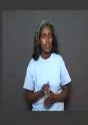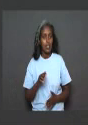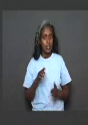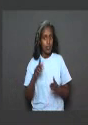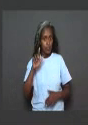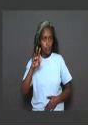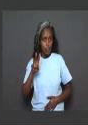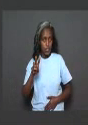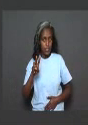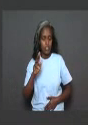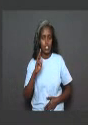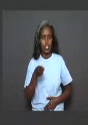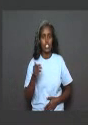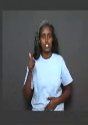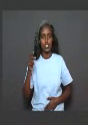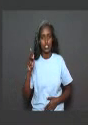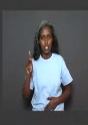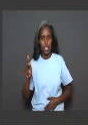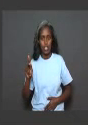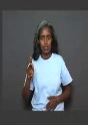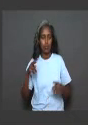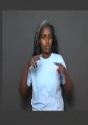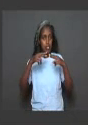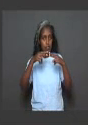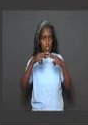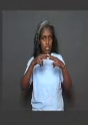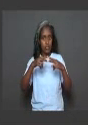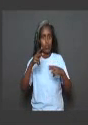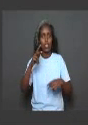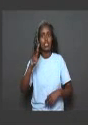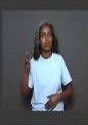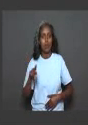at HK be the vertex of the parabola.